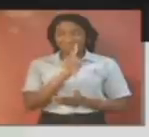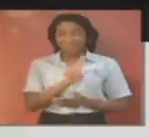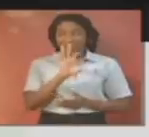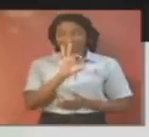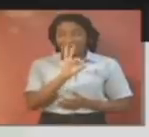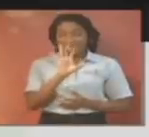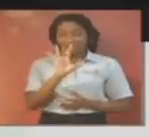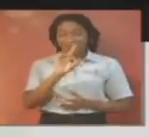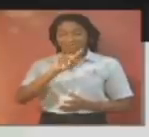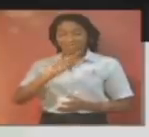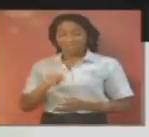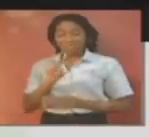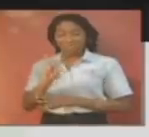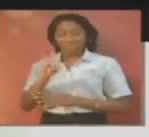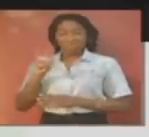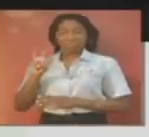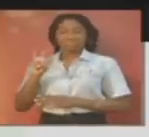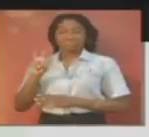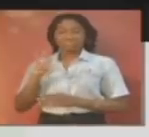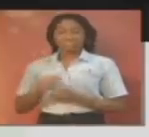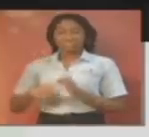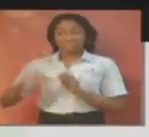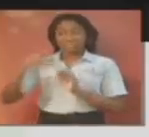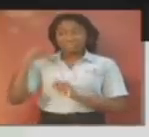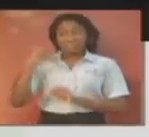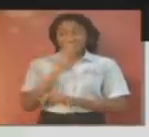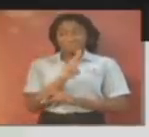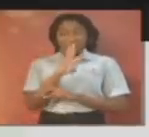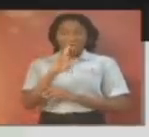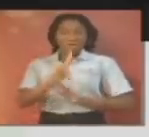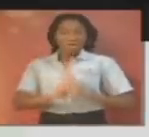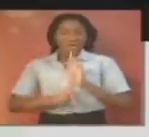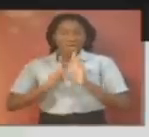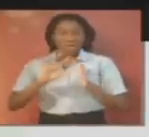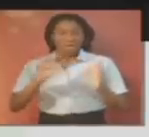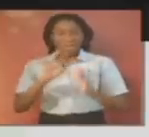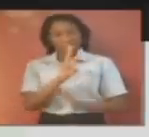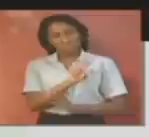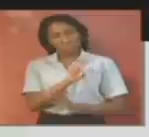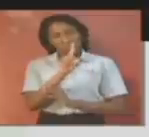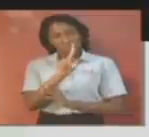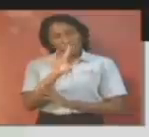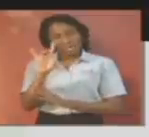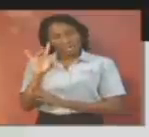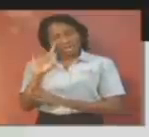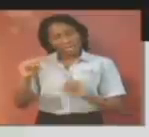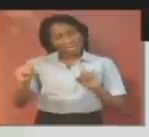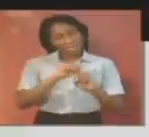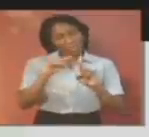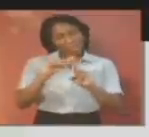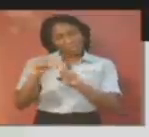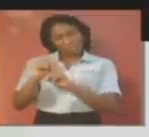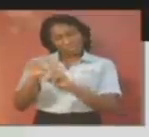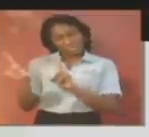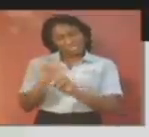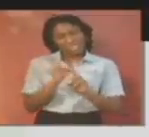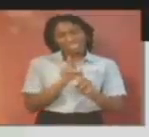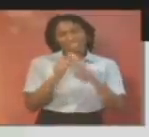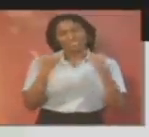198,200. Reported in the last 24 hours, we would have had 218 new positives, taking our total